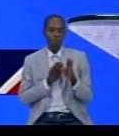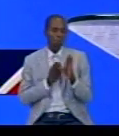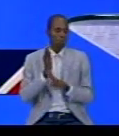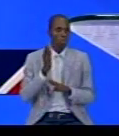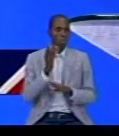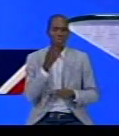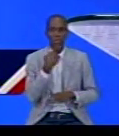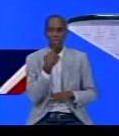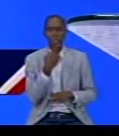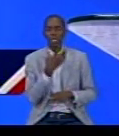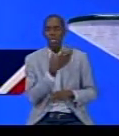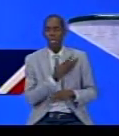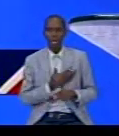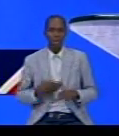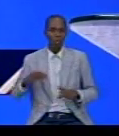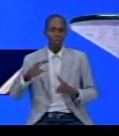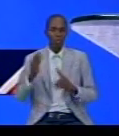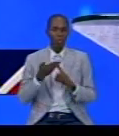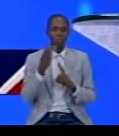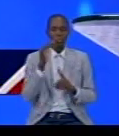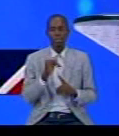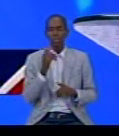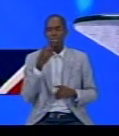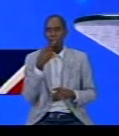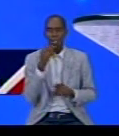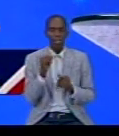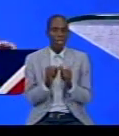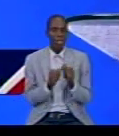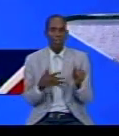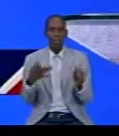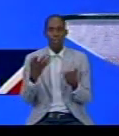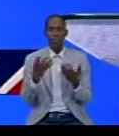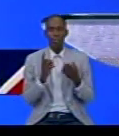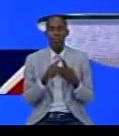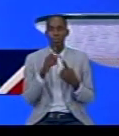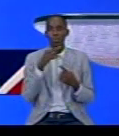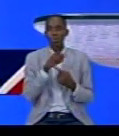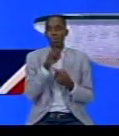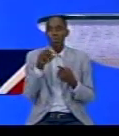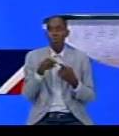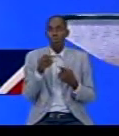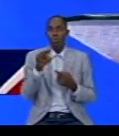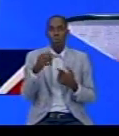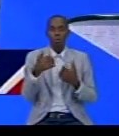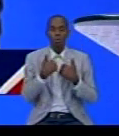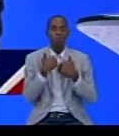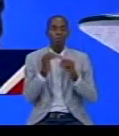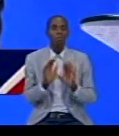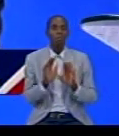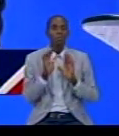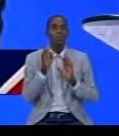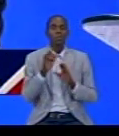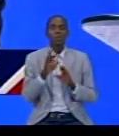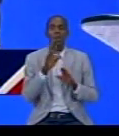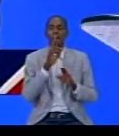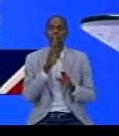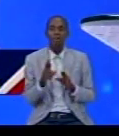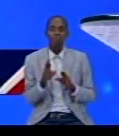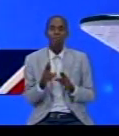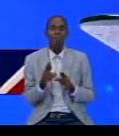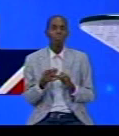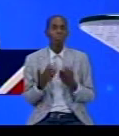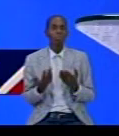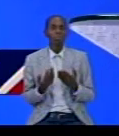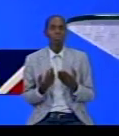and convincingly say everything you want to say. You see, when you have fear, you are progressing, you are